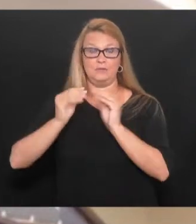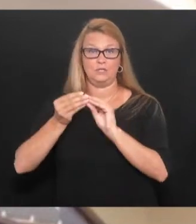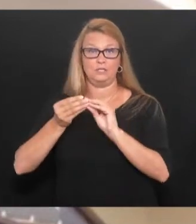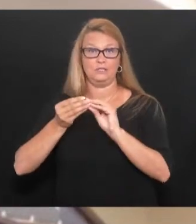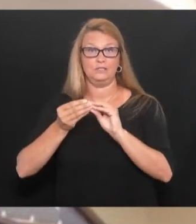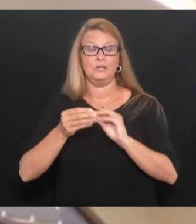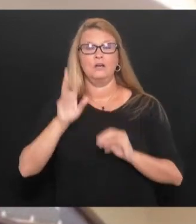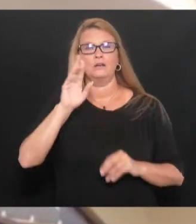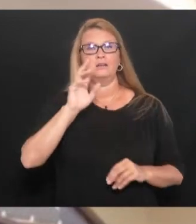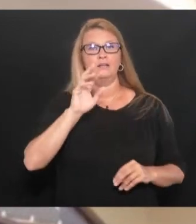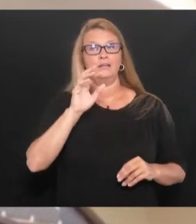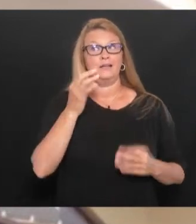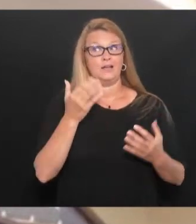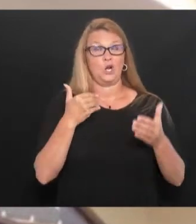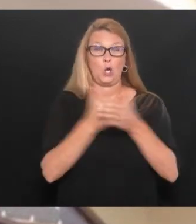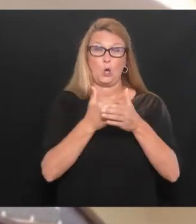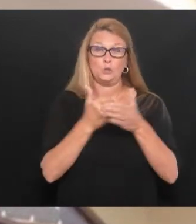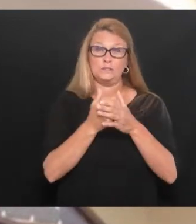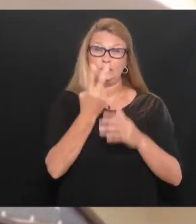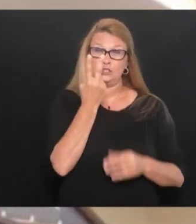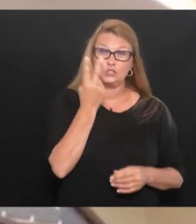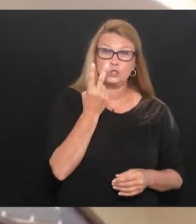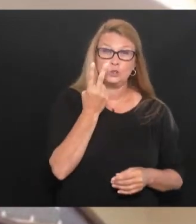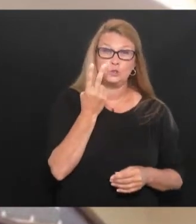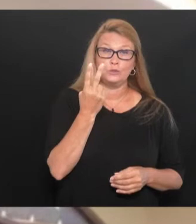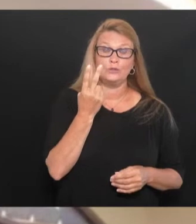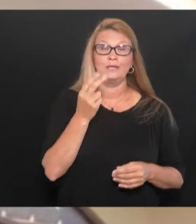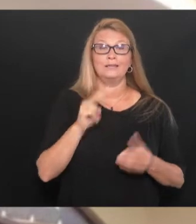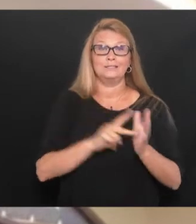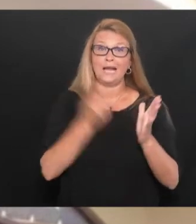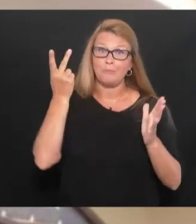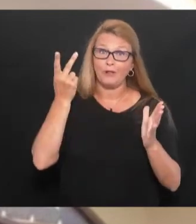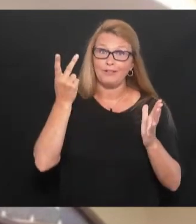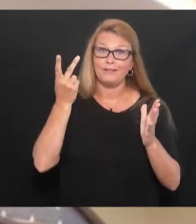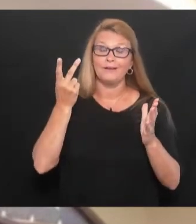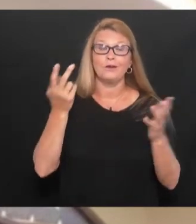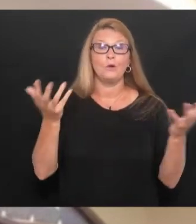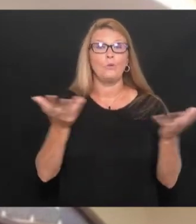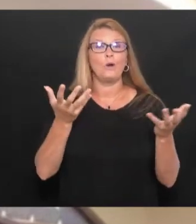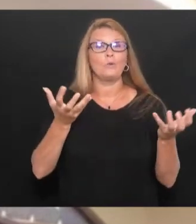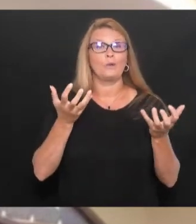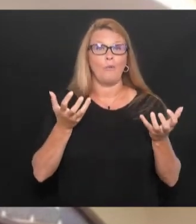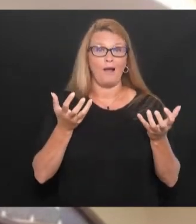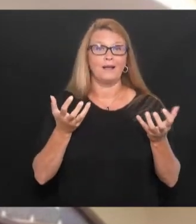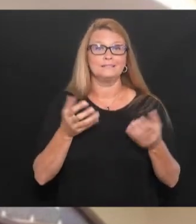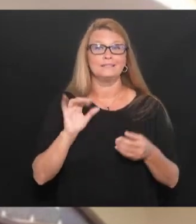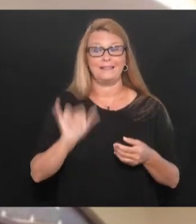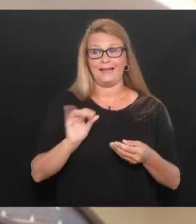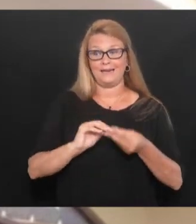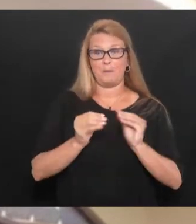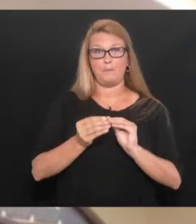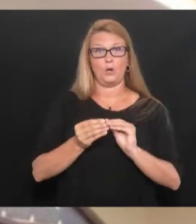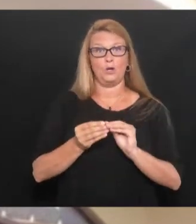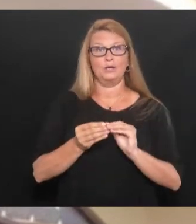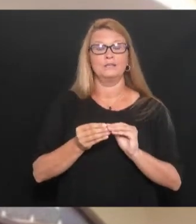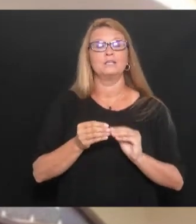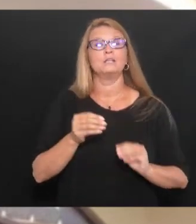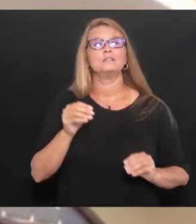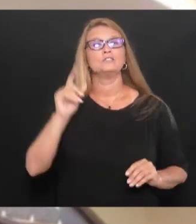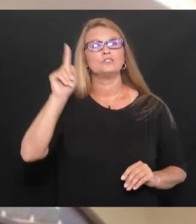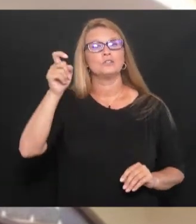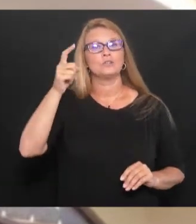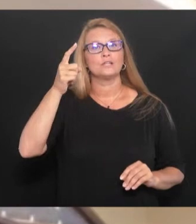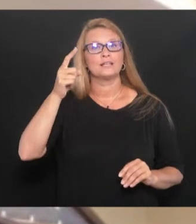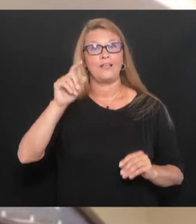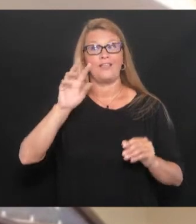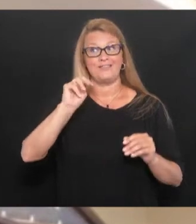2, twice the level of where we need it to be. And as the governor pointed out, the